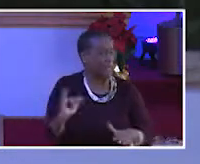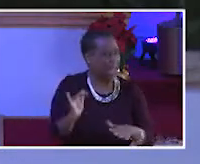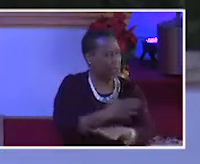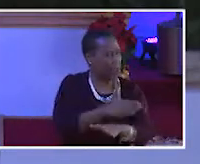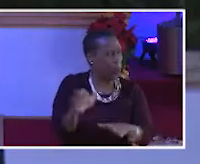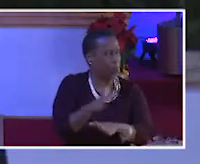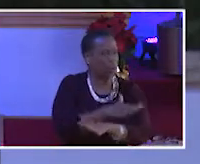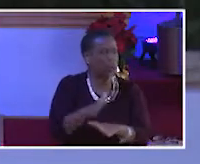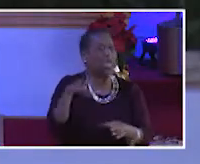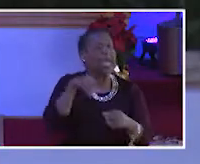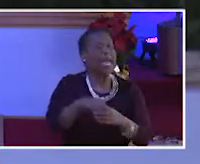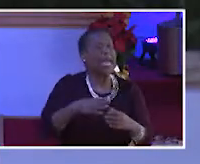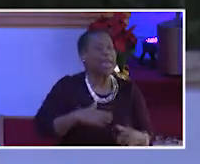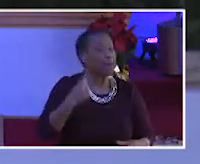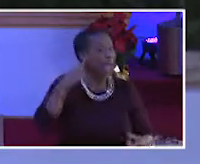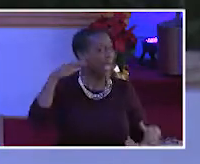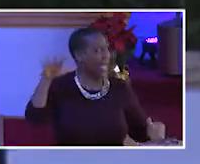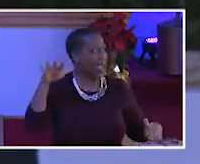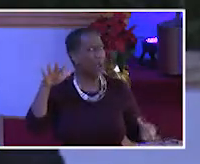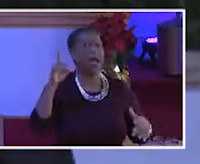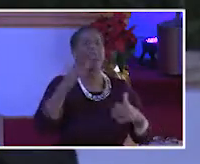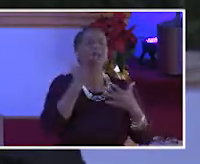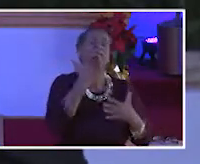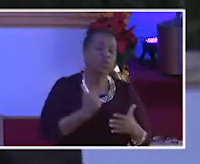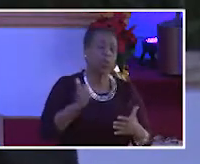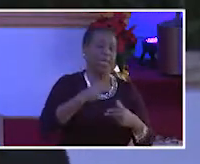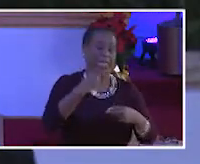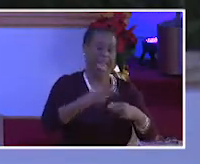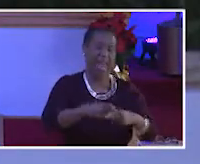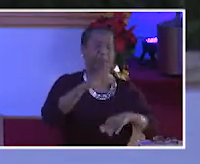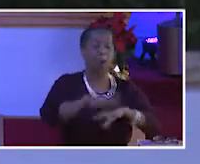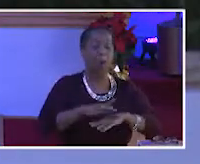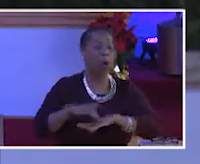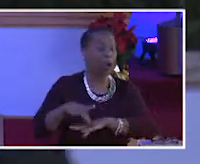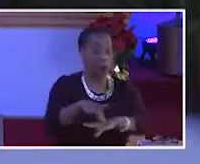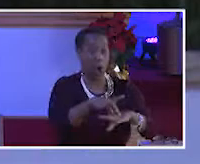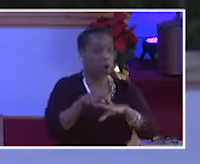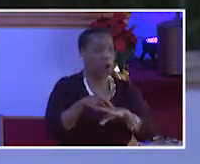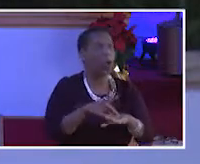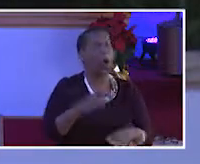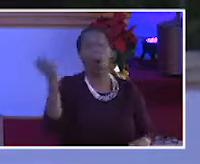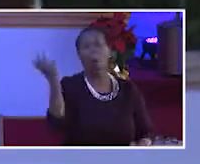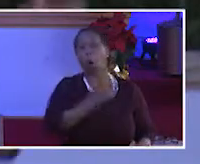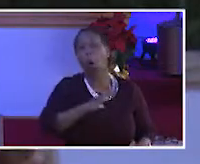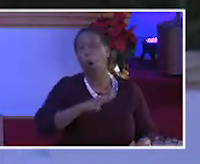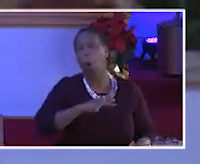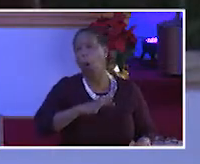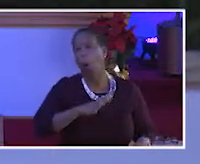music in my ears, the sweetest name on earth. Oh,